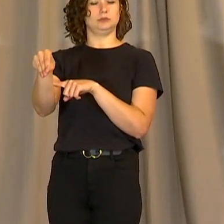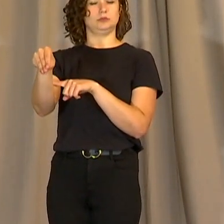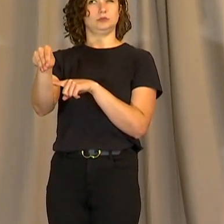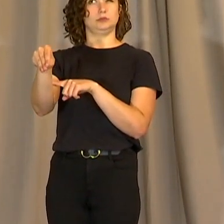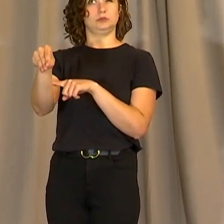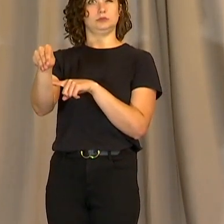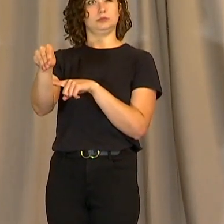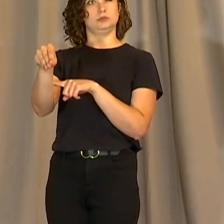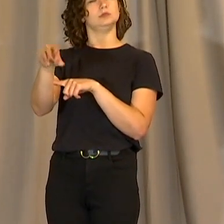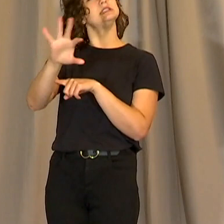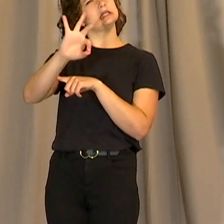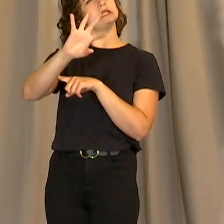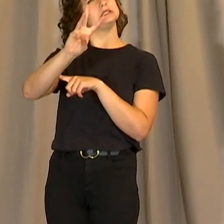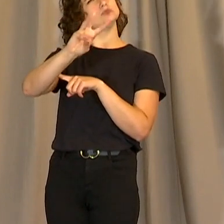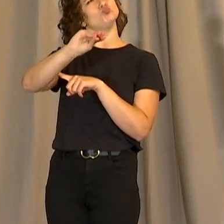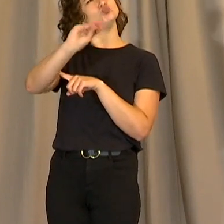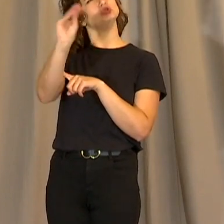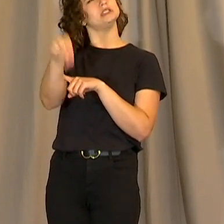rate of